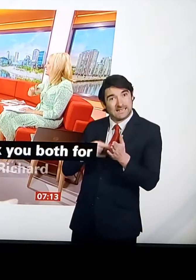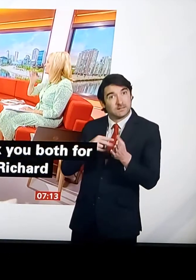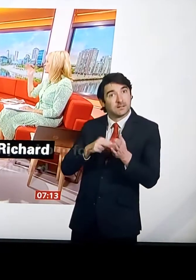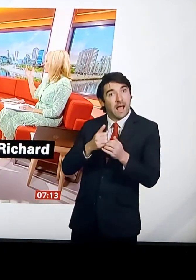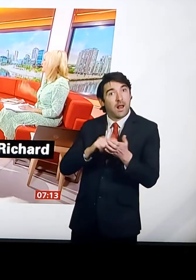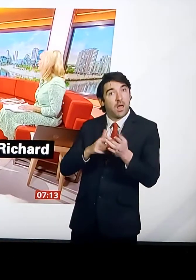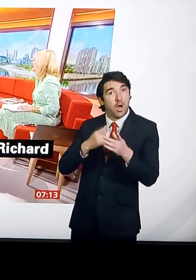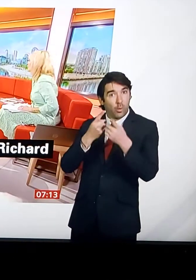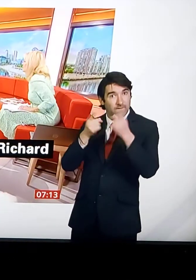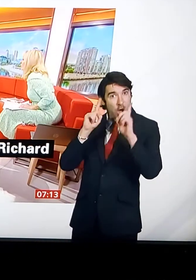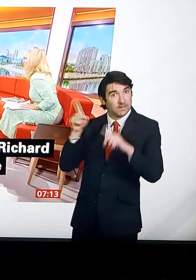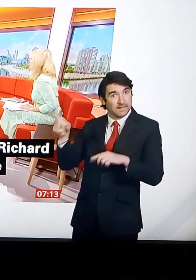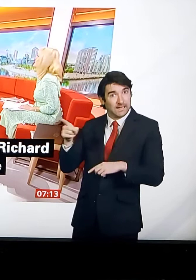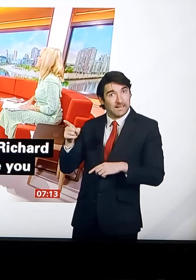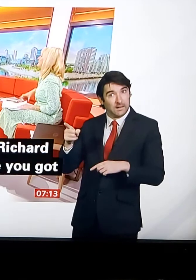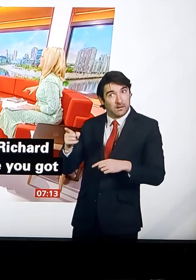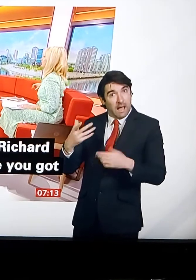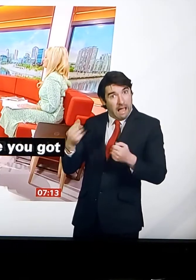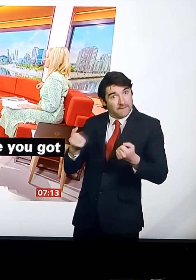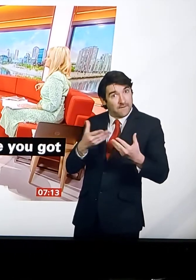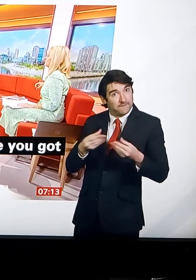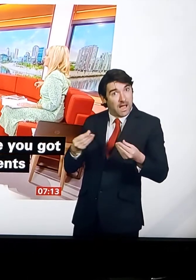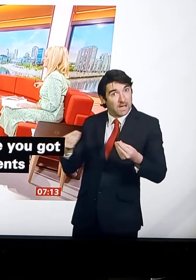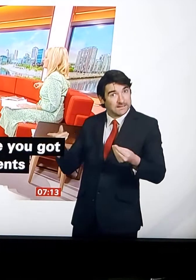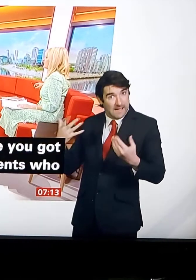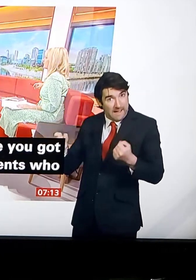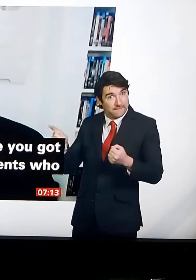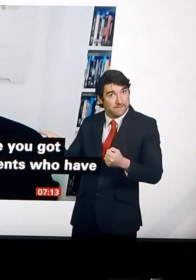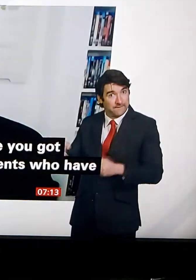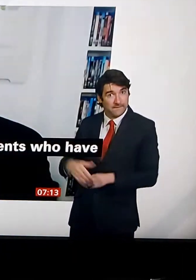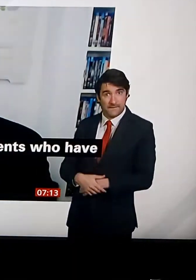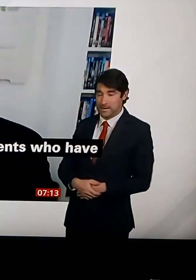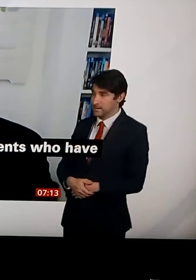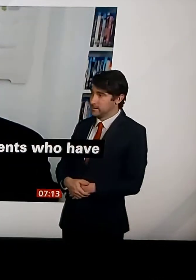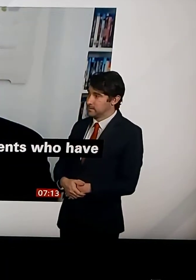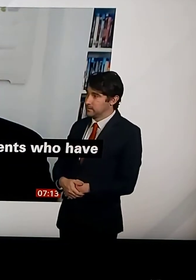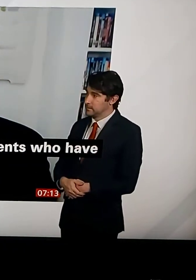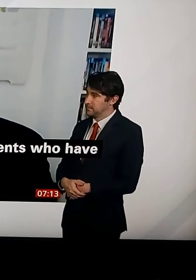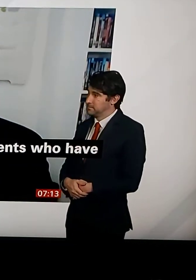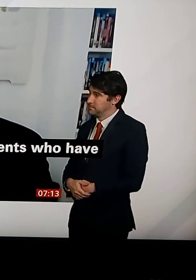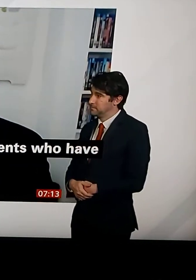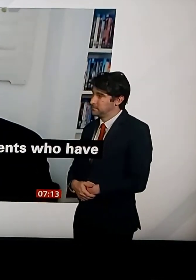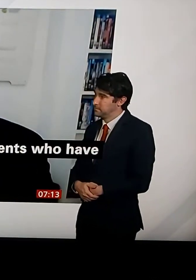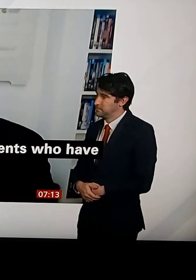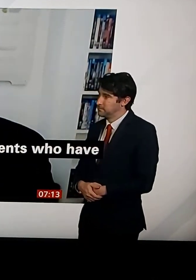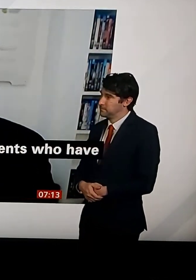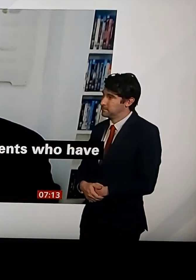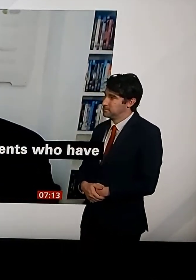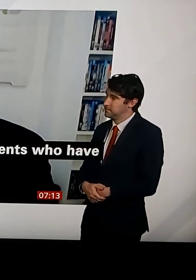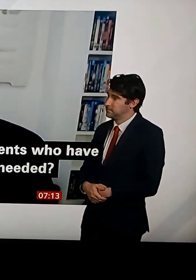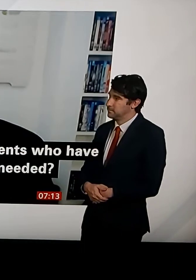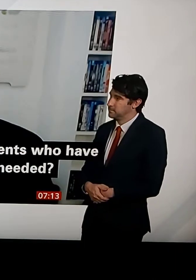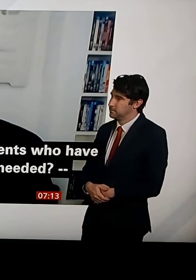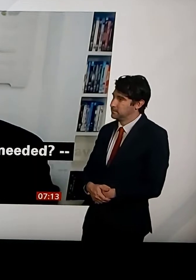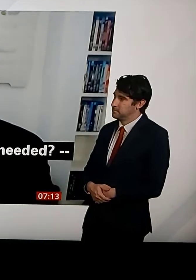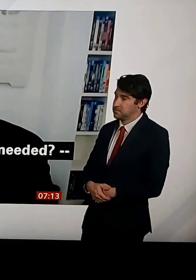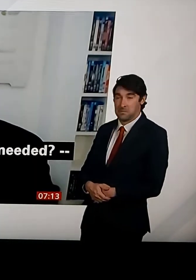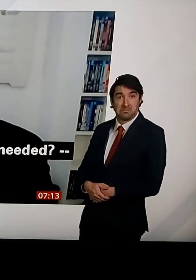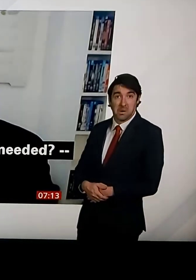have the grades that they needed? No. So it's actually a mixed story,